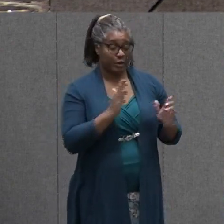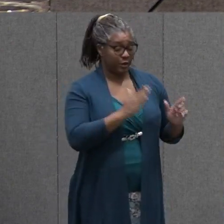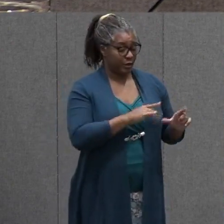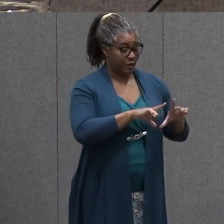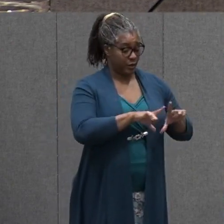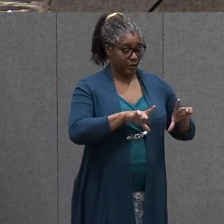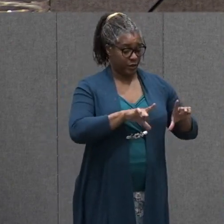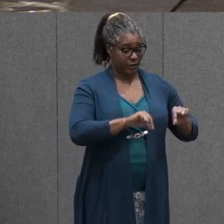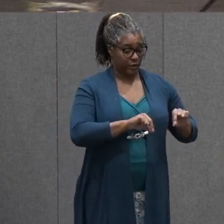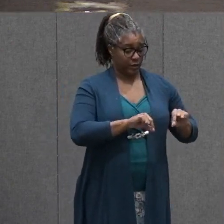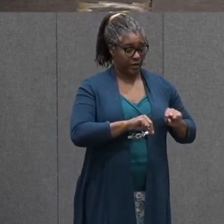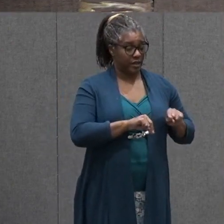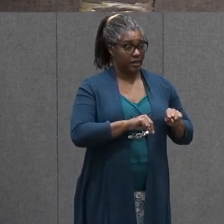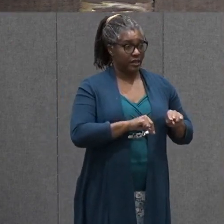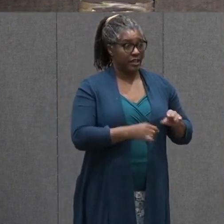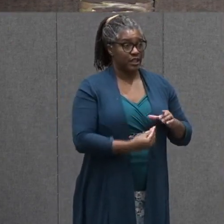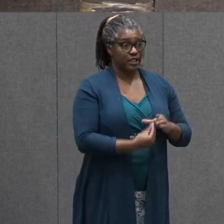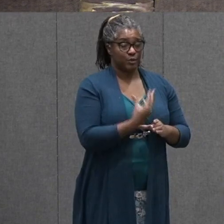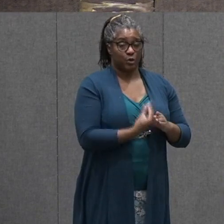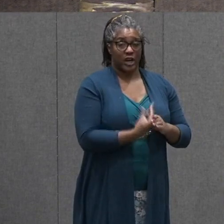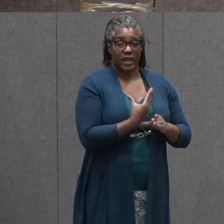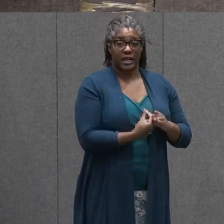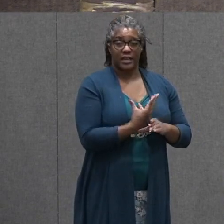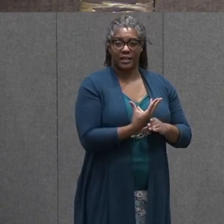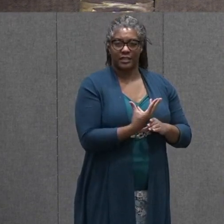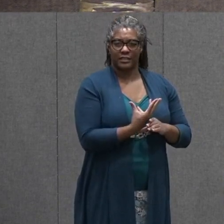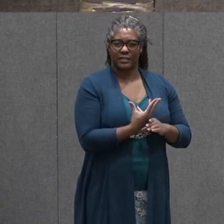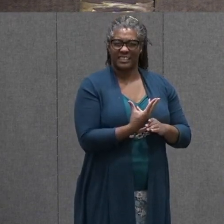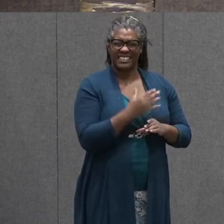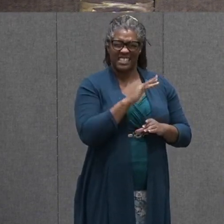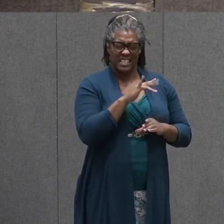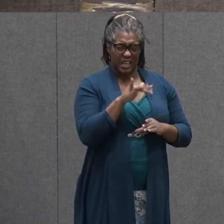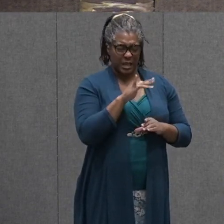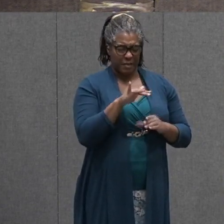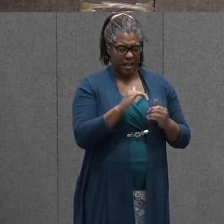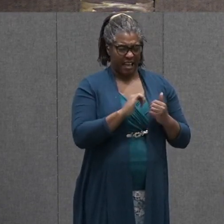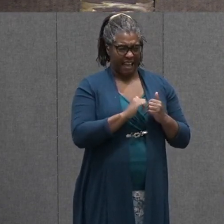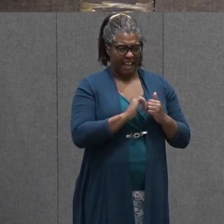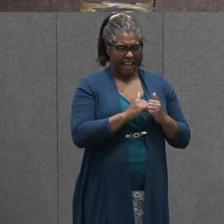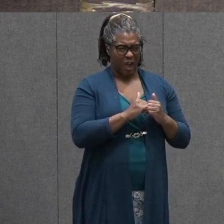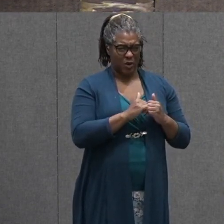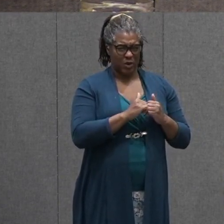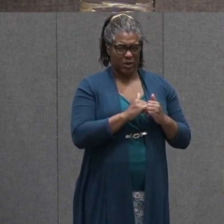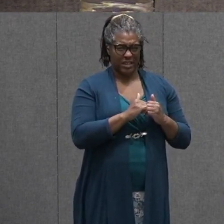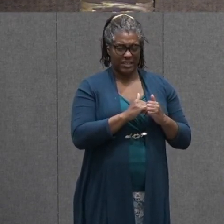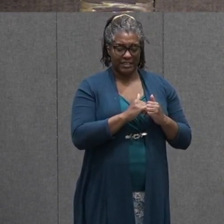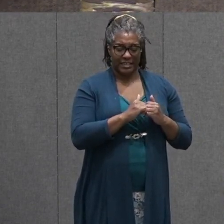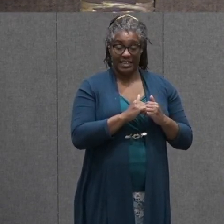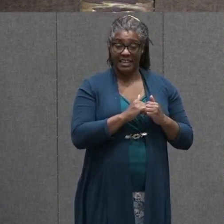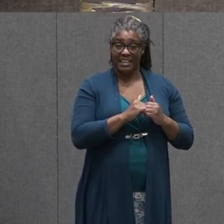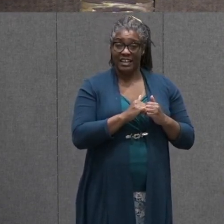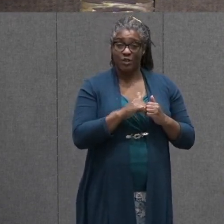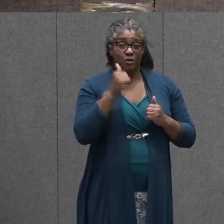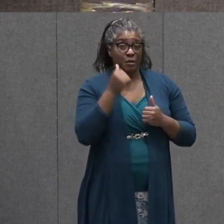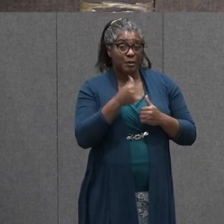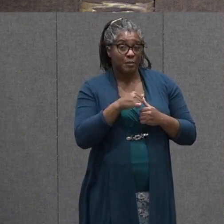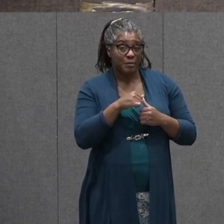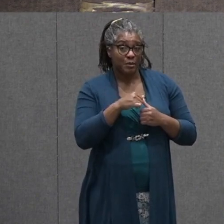So I have disper, and then I have S-E. And remember, we think, what makes sense? Have I heard this